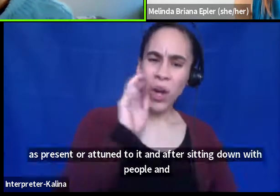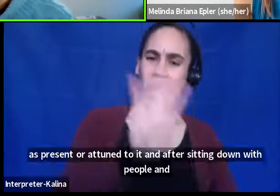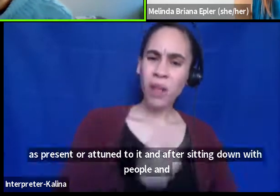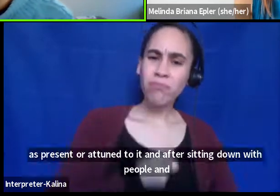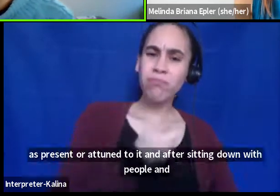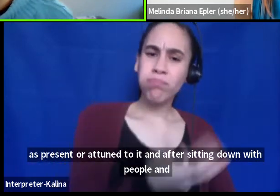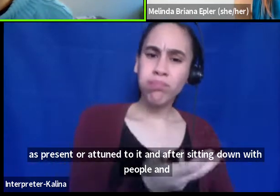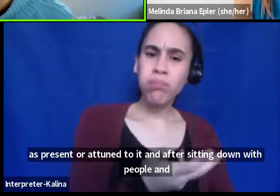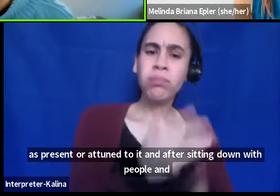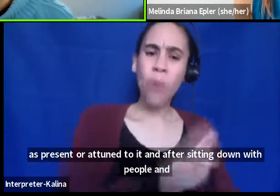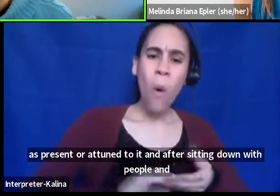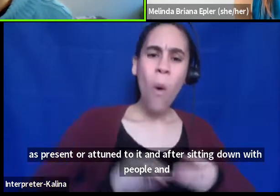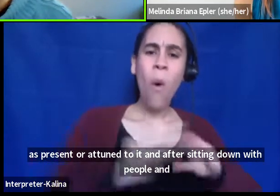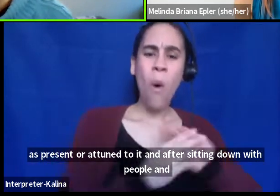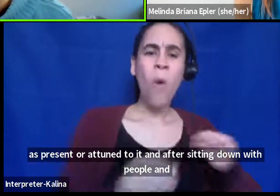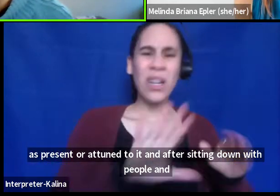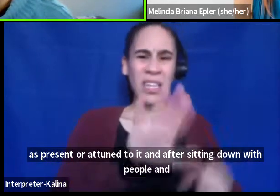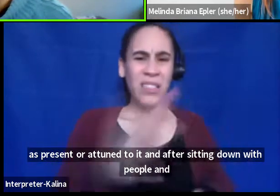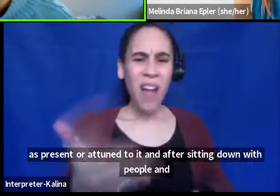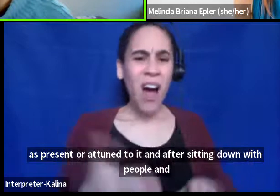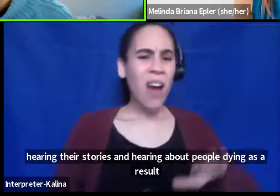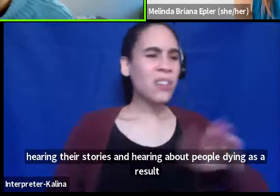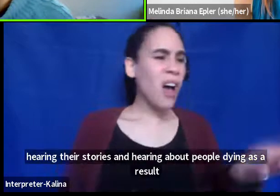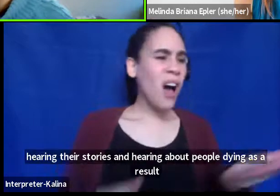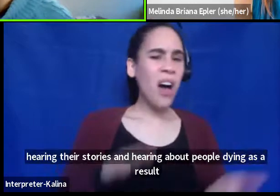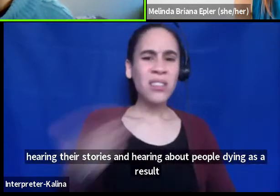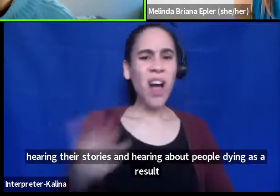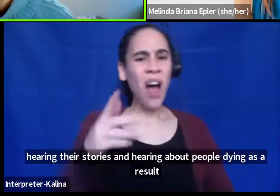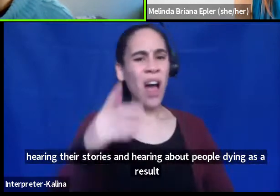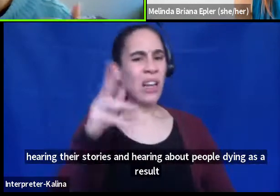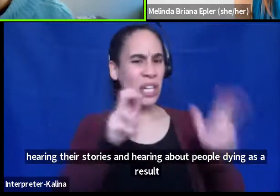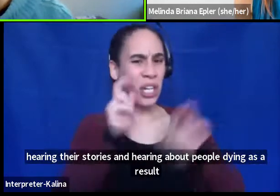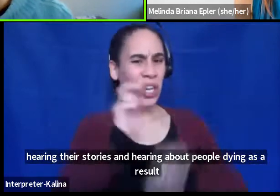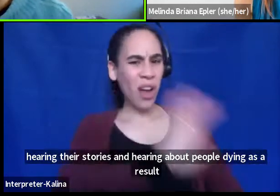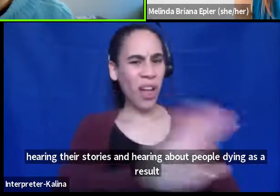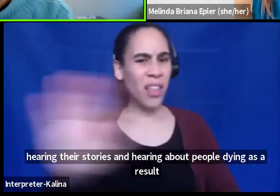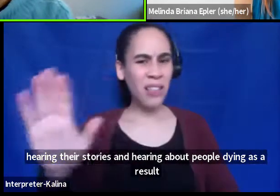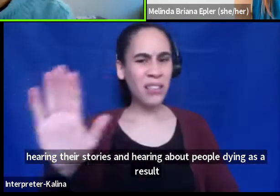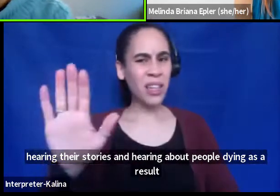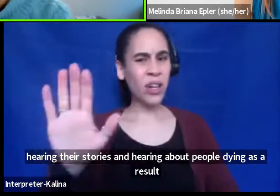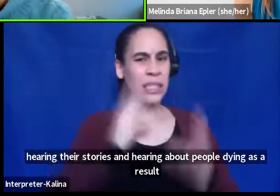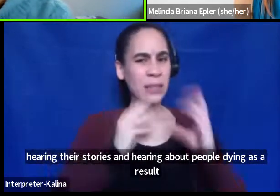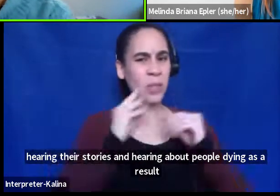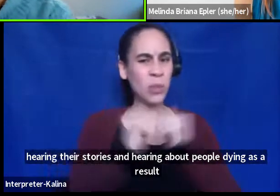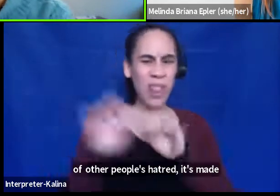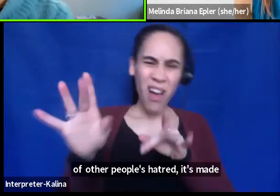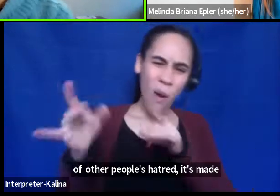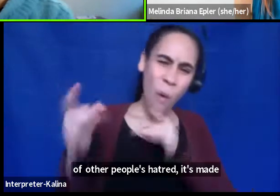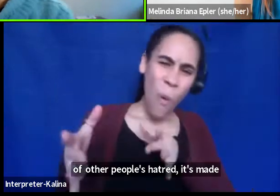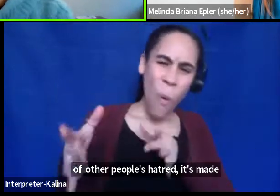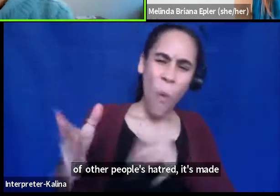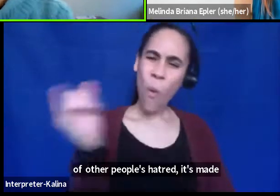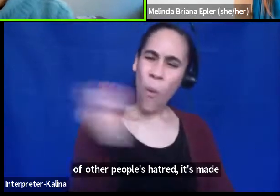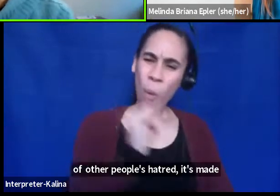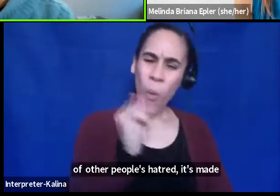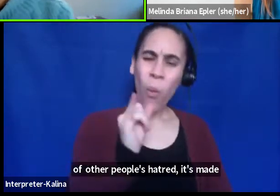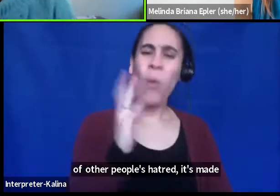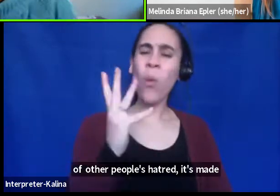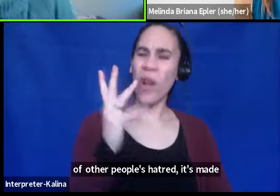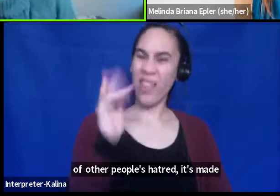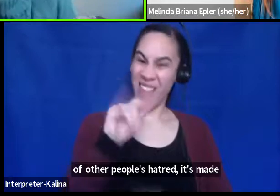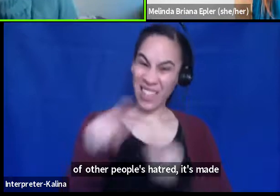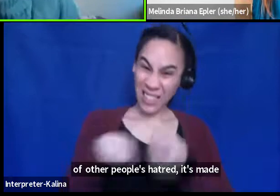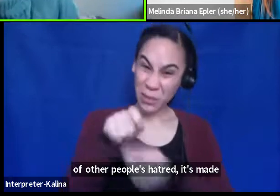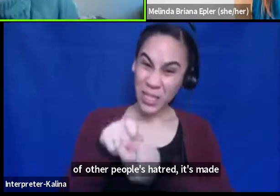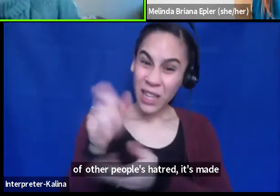hatred, it's made me take such an active role in that specific part of the diversity fight,